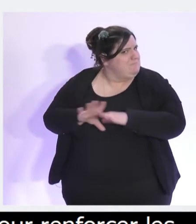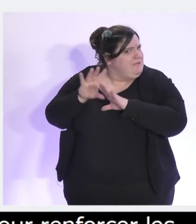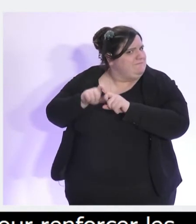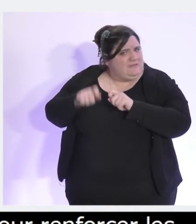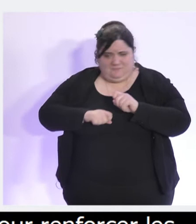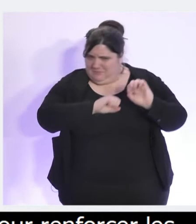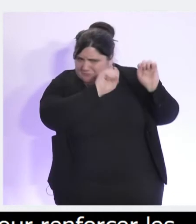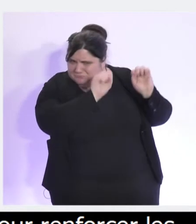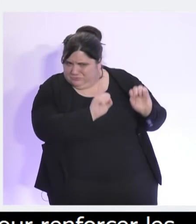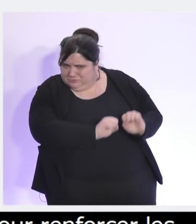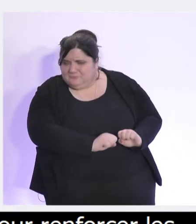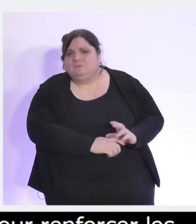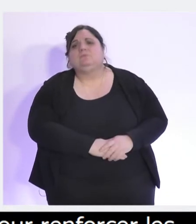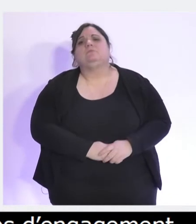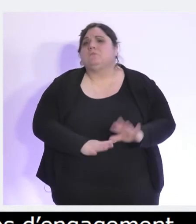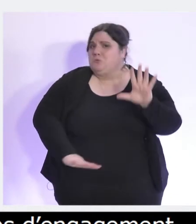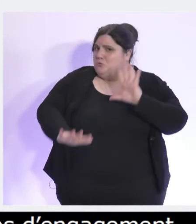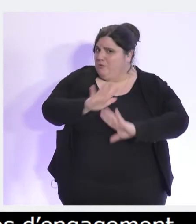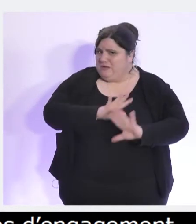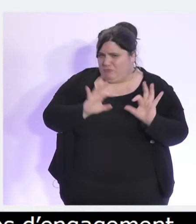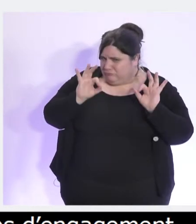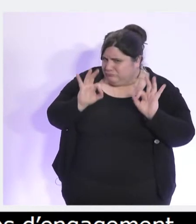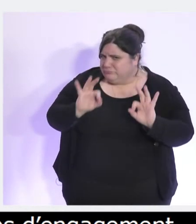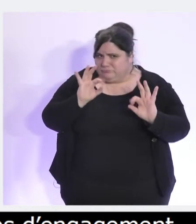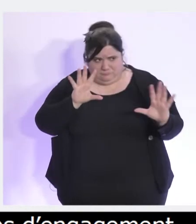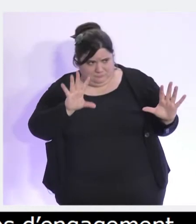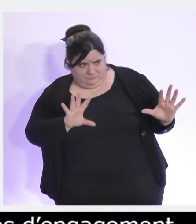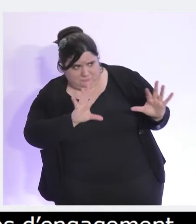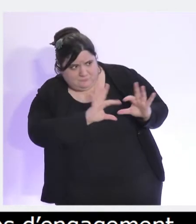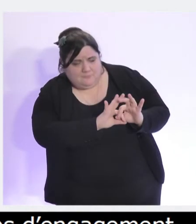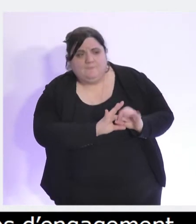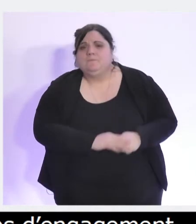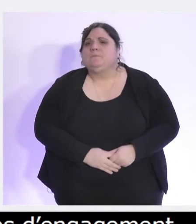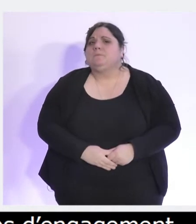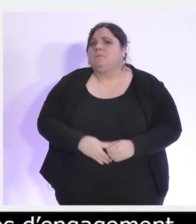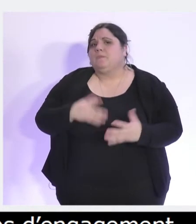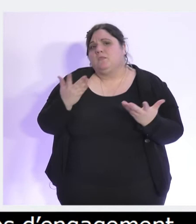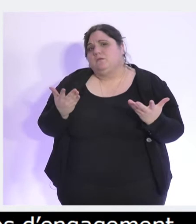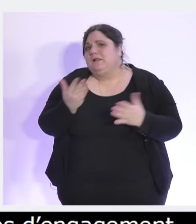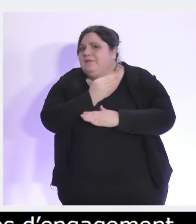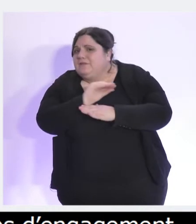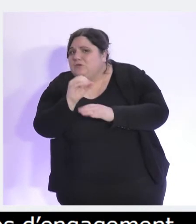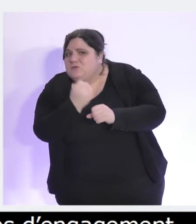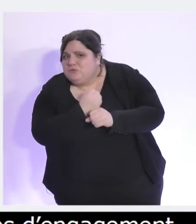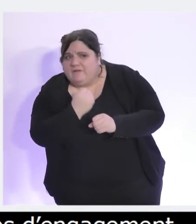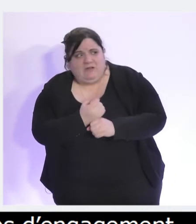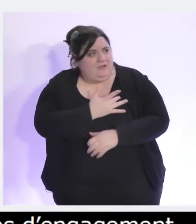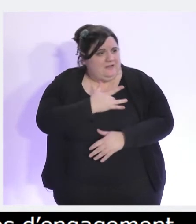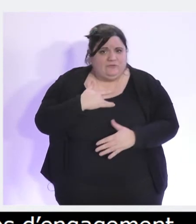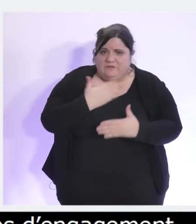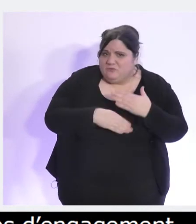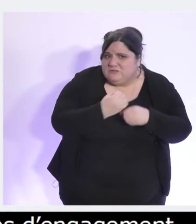and safety at work, contributing to prevent disabilities, and will secure